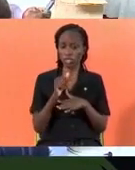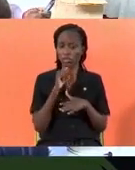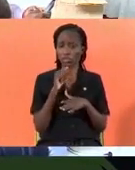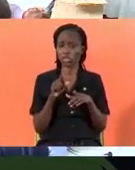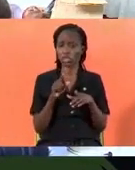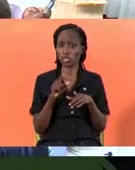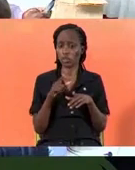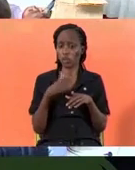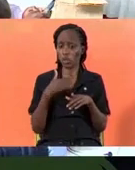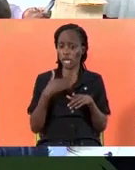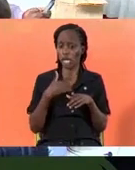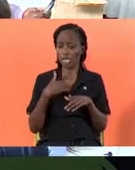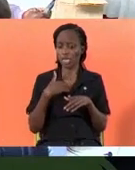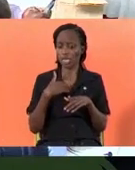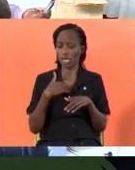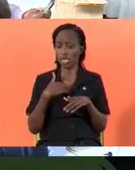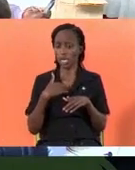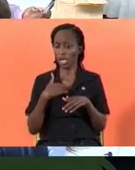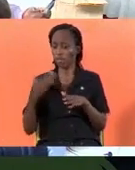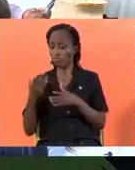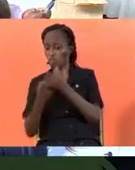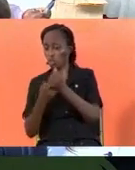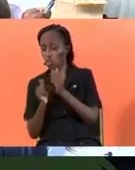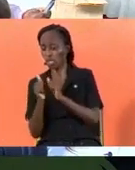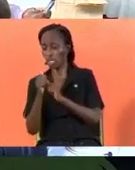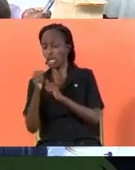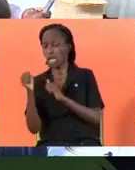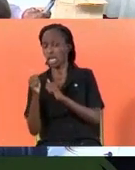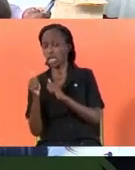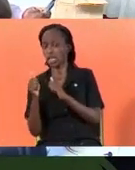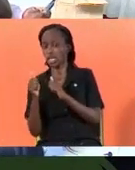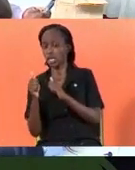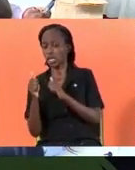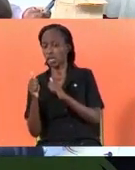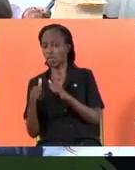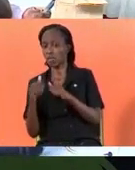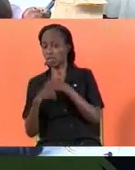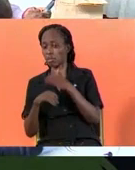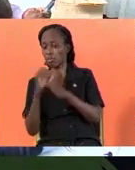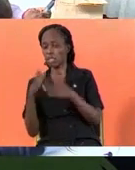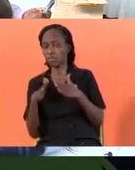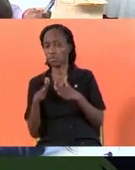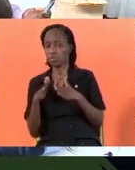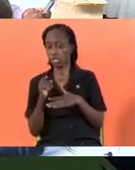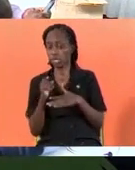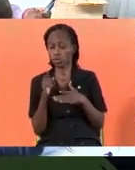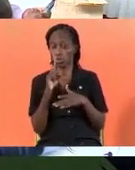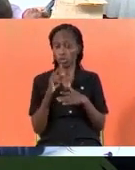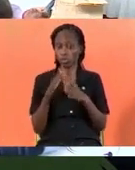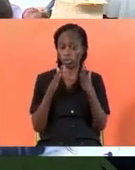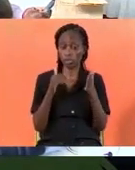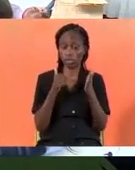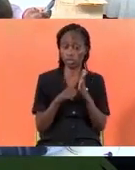of connection with the rest of the continent. So this issue was highlighted as one of the